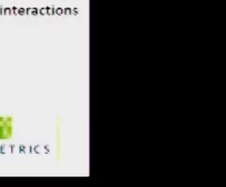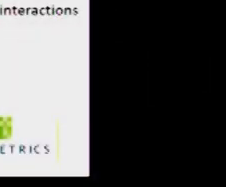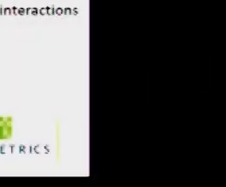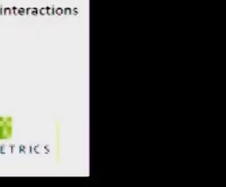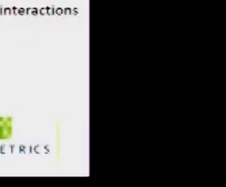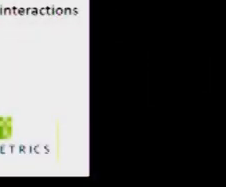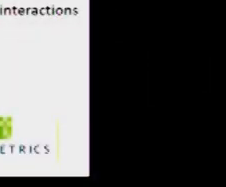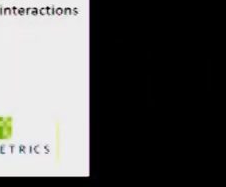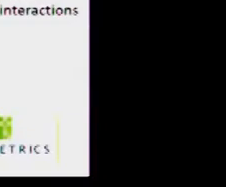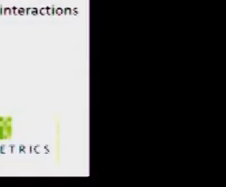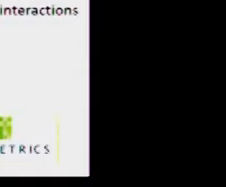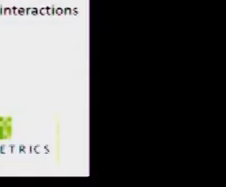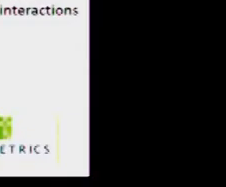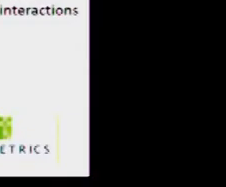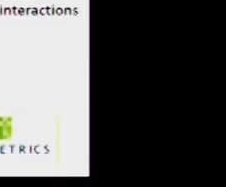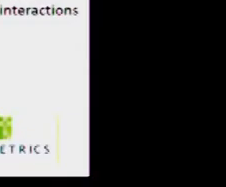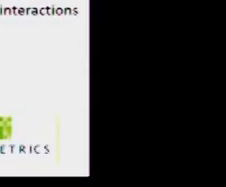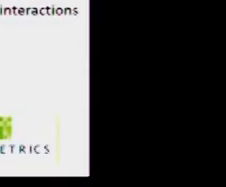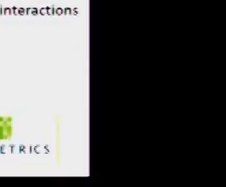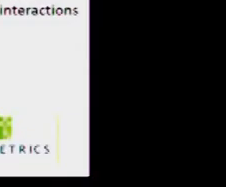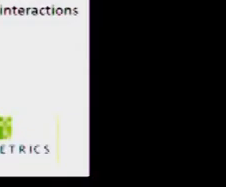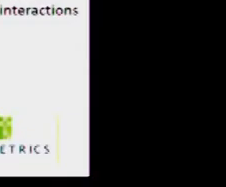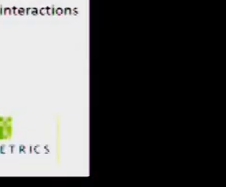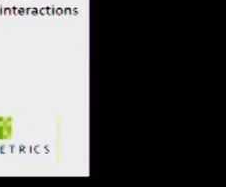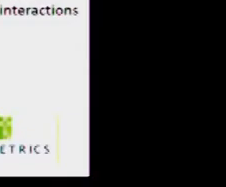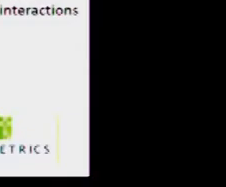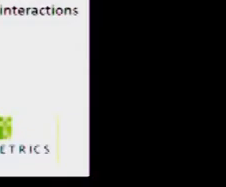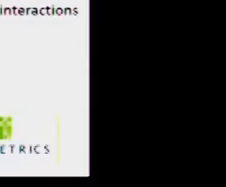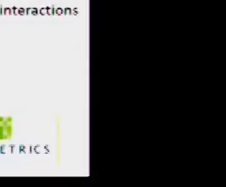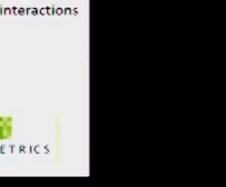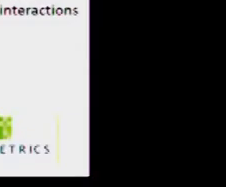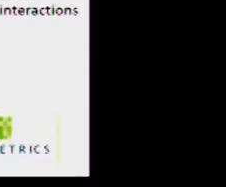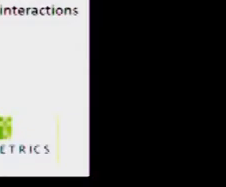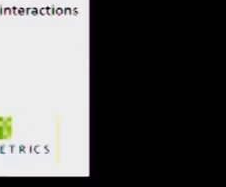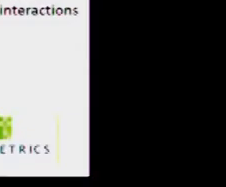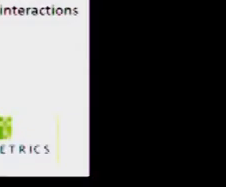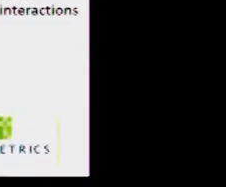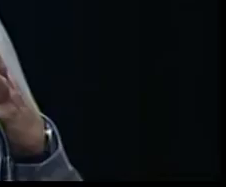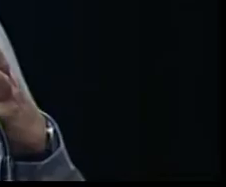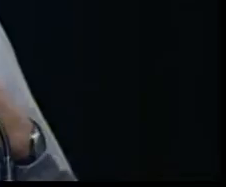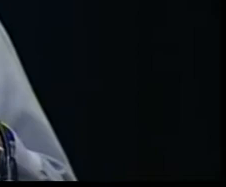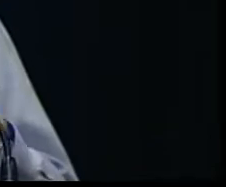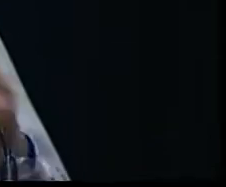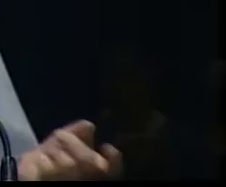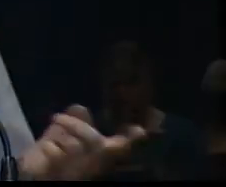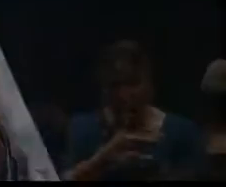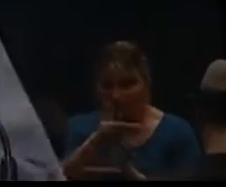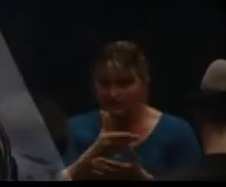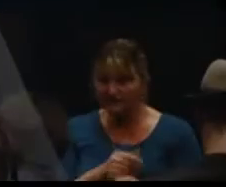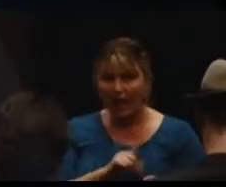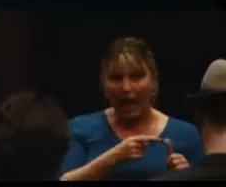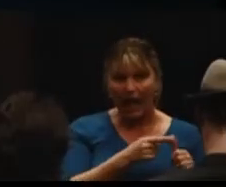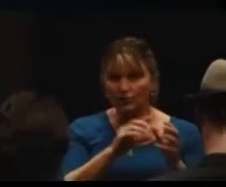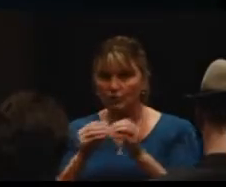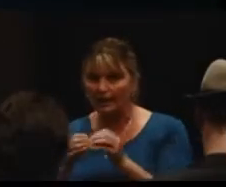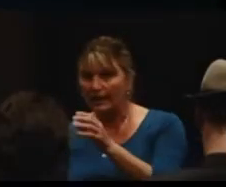if you have a network with, say, four members, there's 12 potential interactions between them, A to B, B